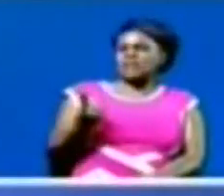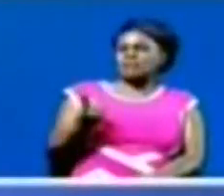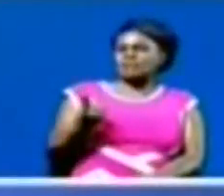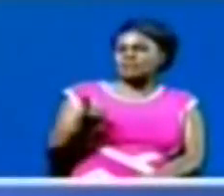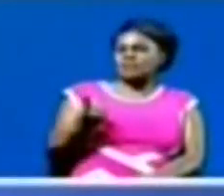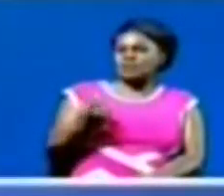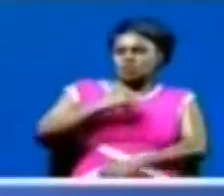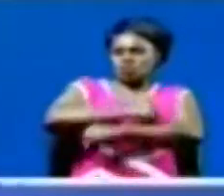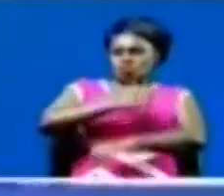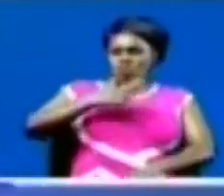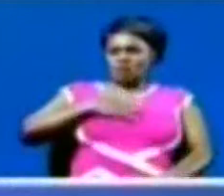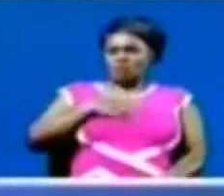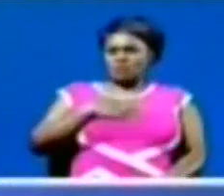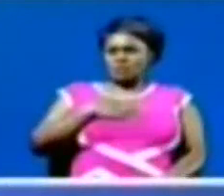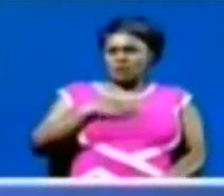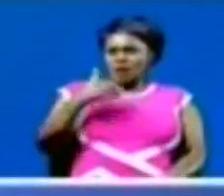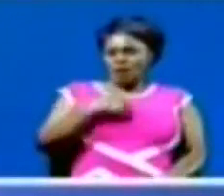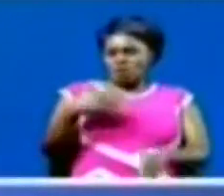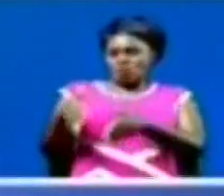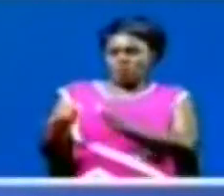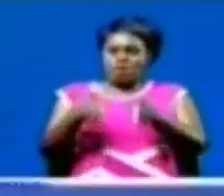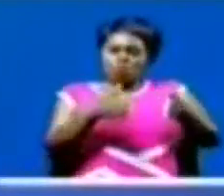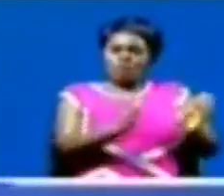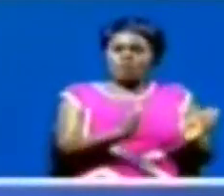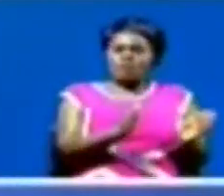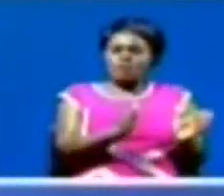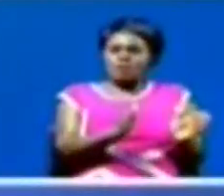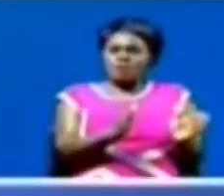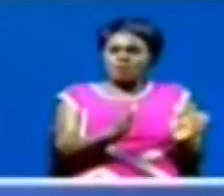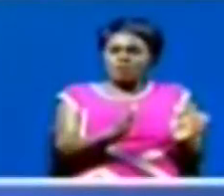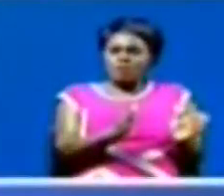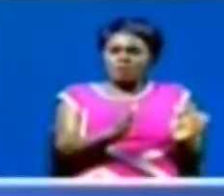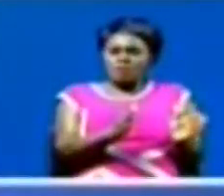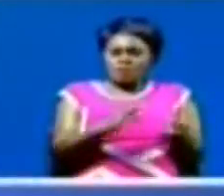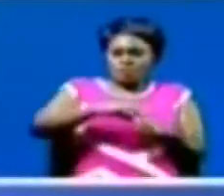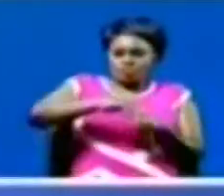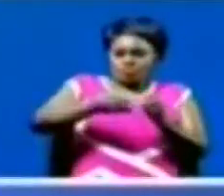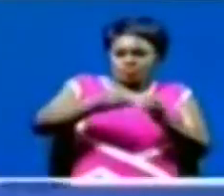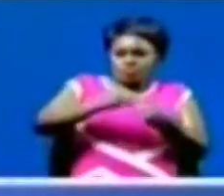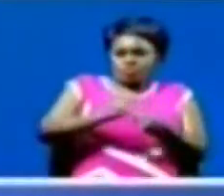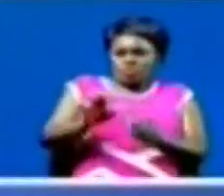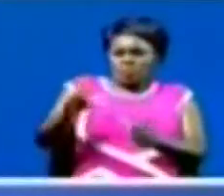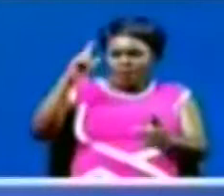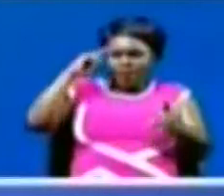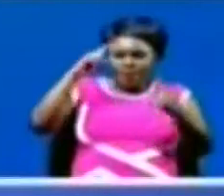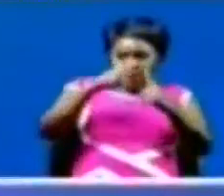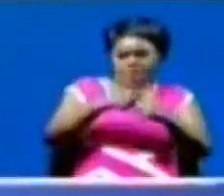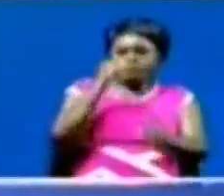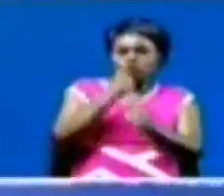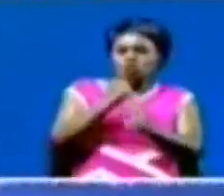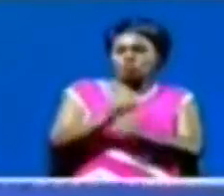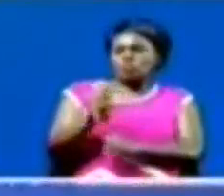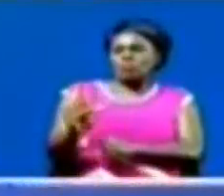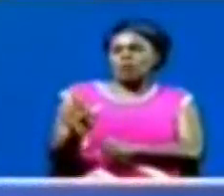Light Schools have a way of trying to shape them towards their career.